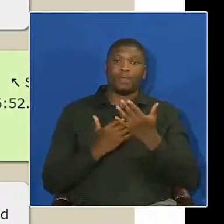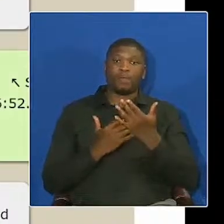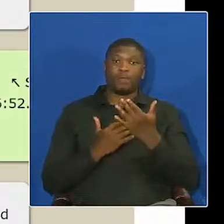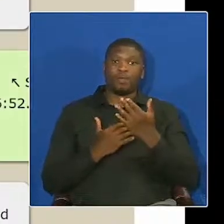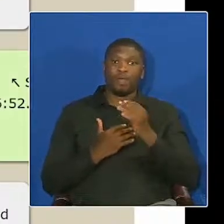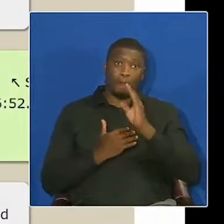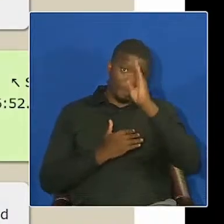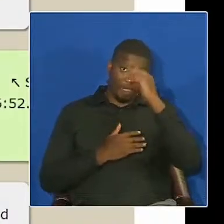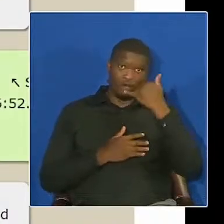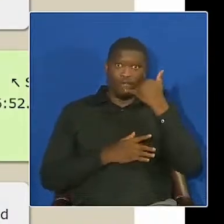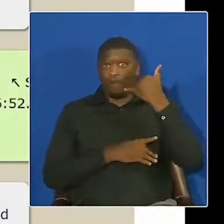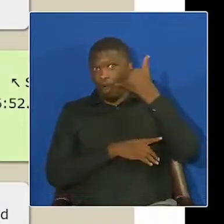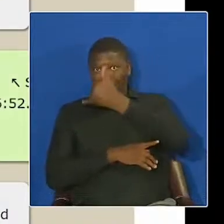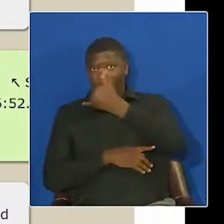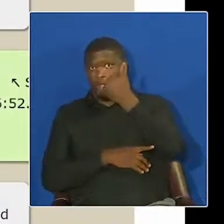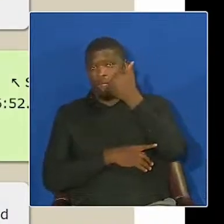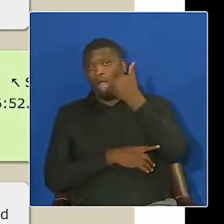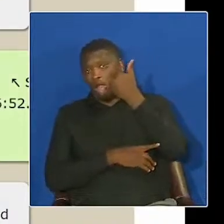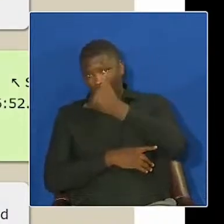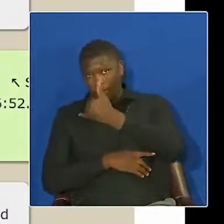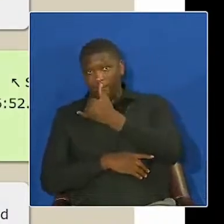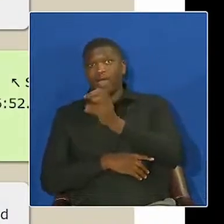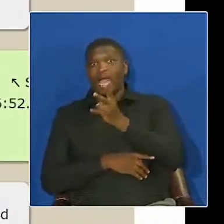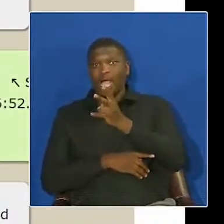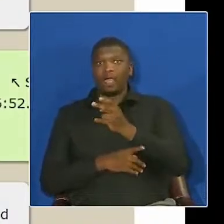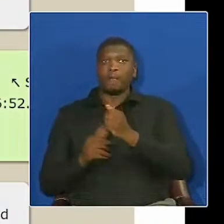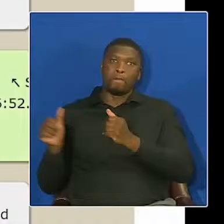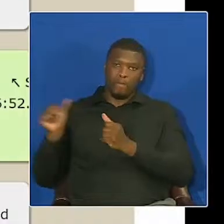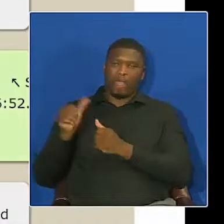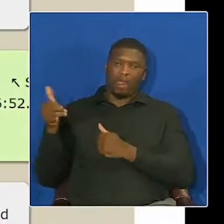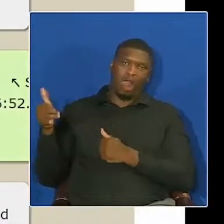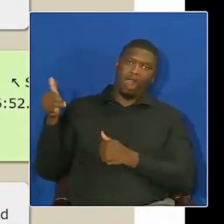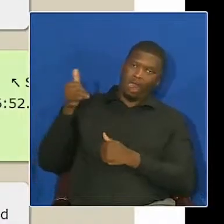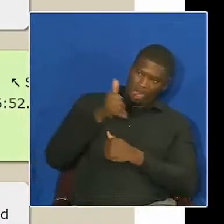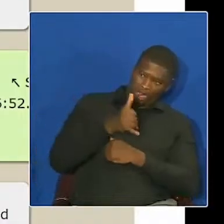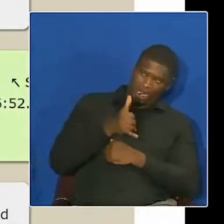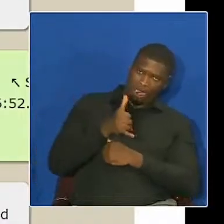Mr. Brown Mokgotsi and another call from Mr.